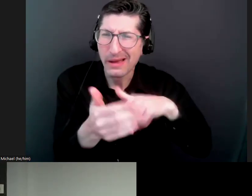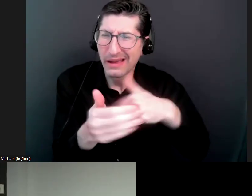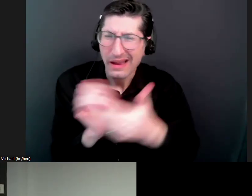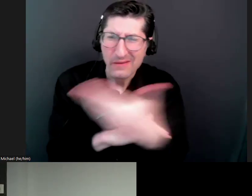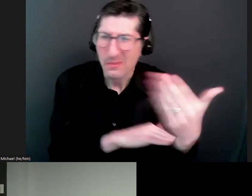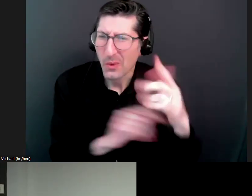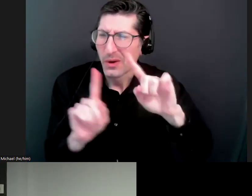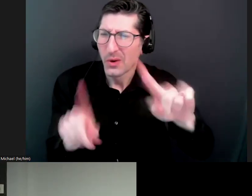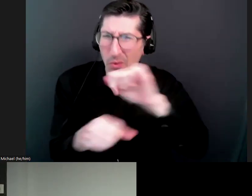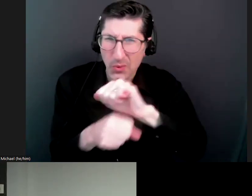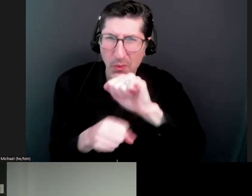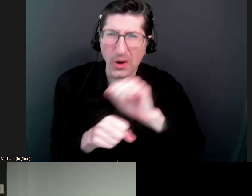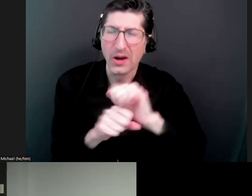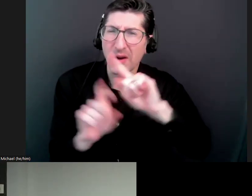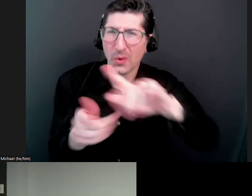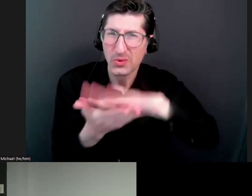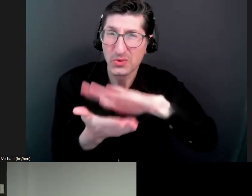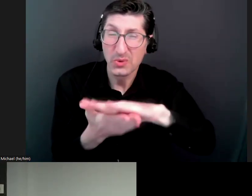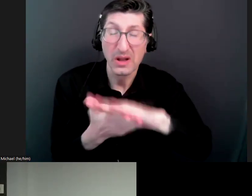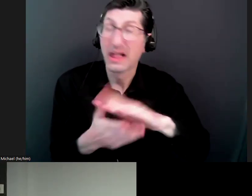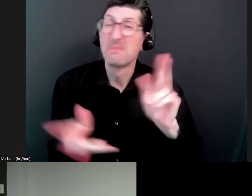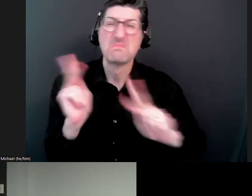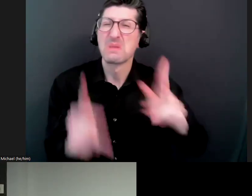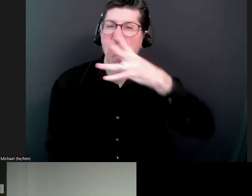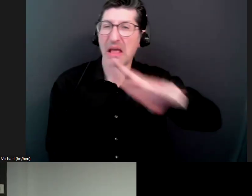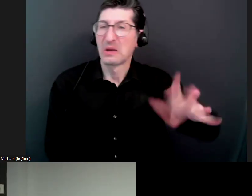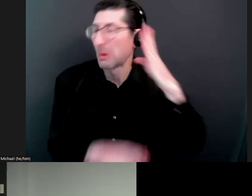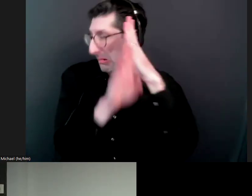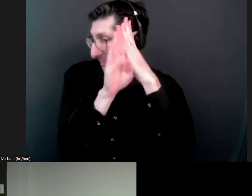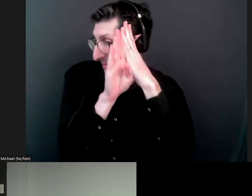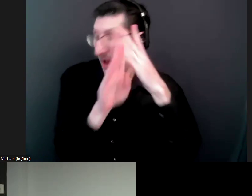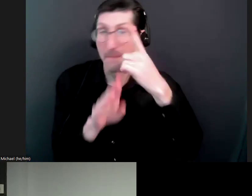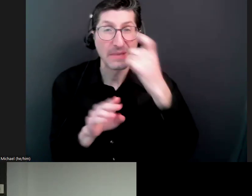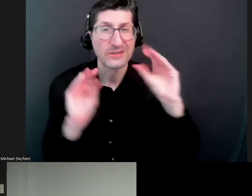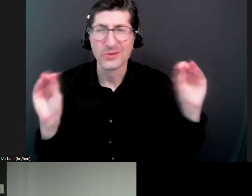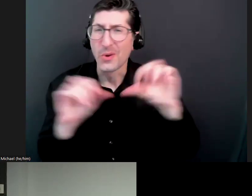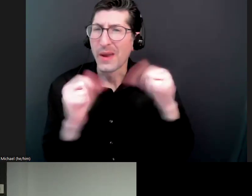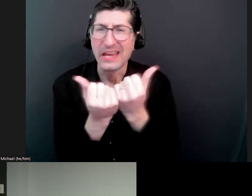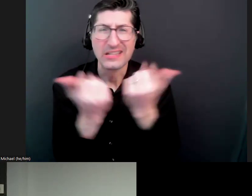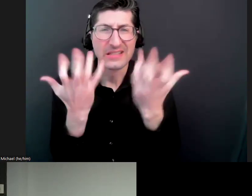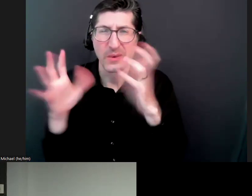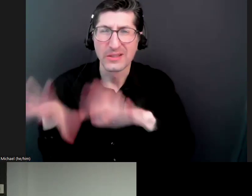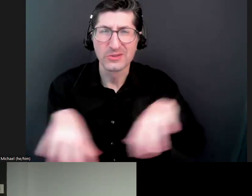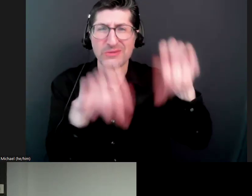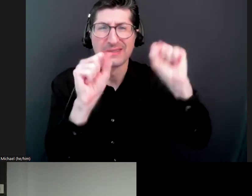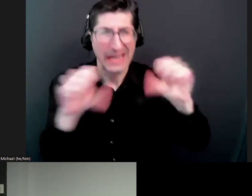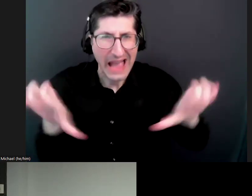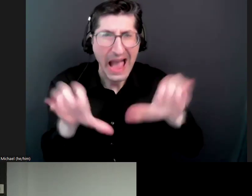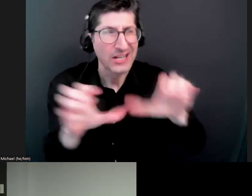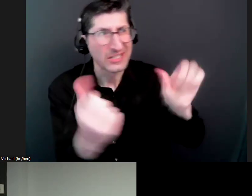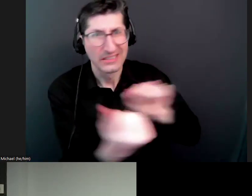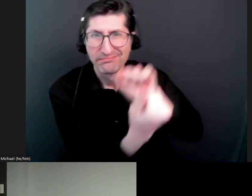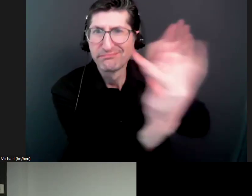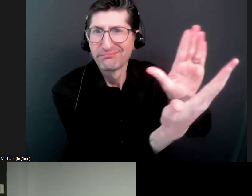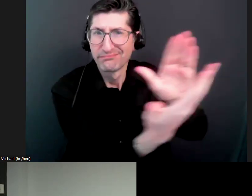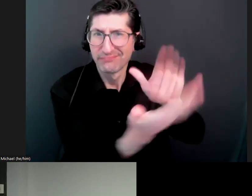to look away, you know, because no agency wants to take the action. So I just thought I'd bring that to your attention,